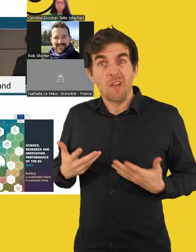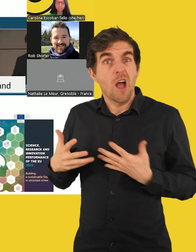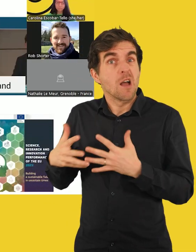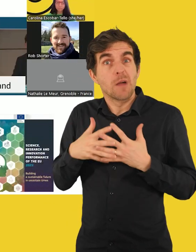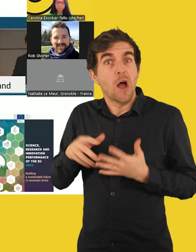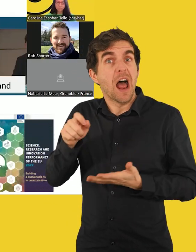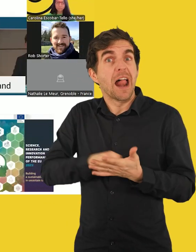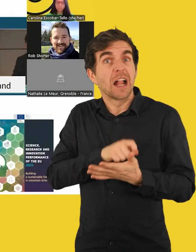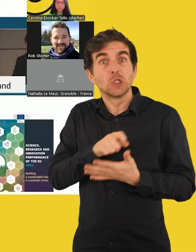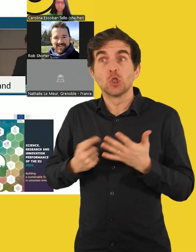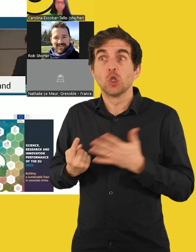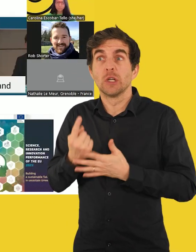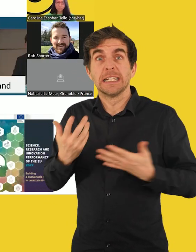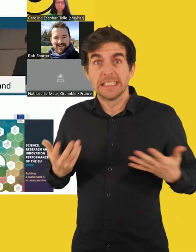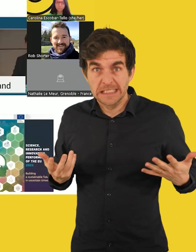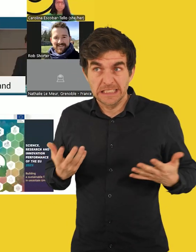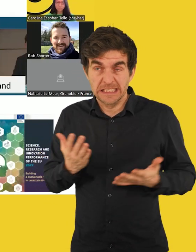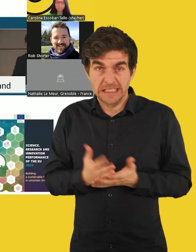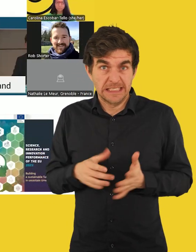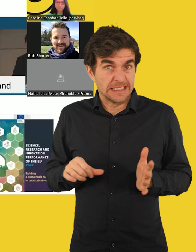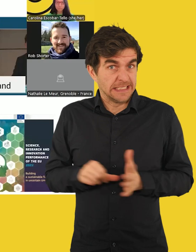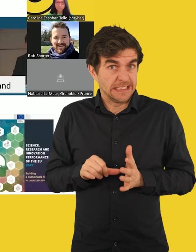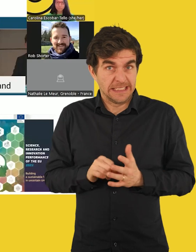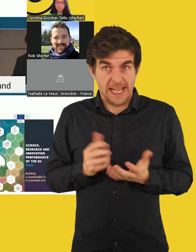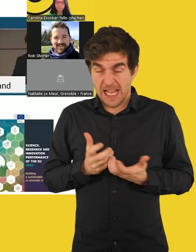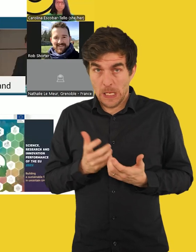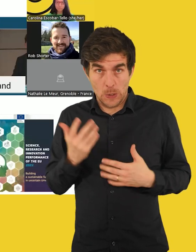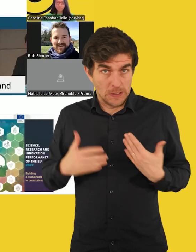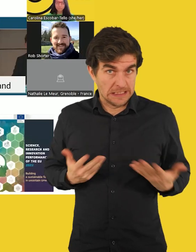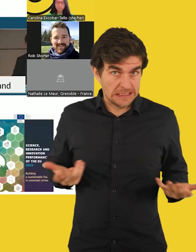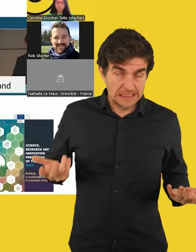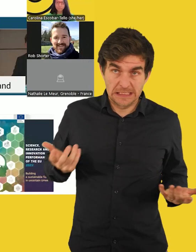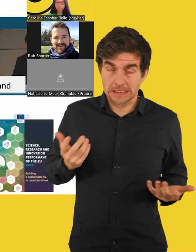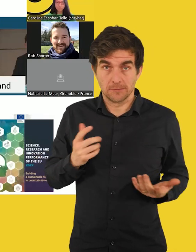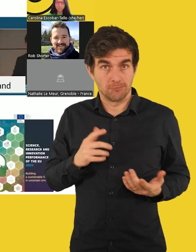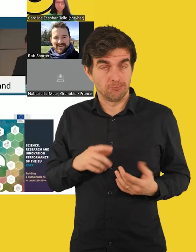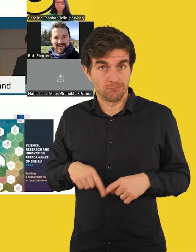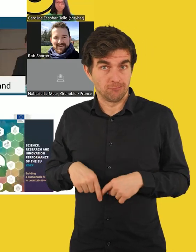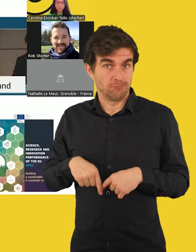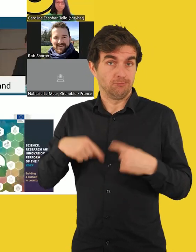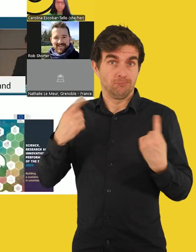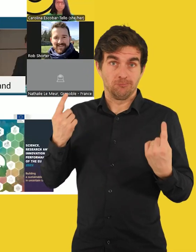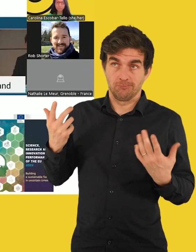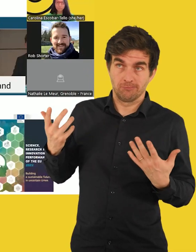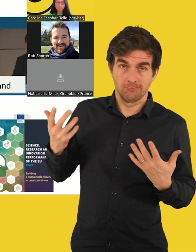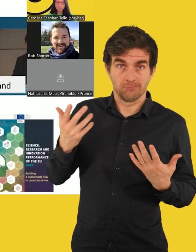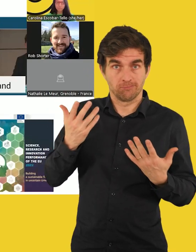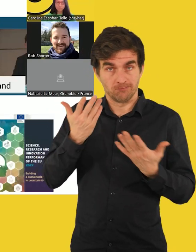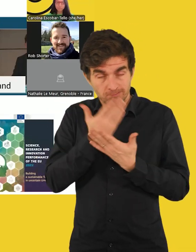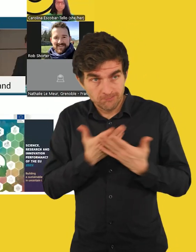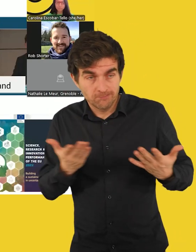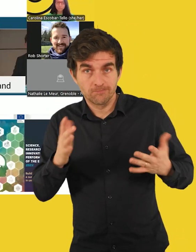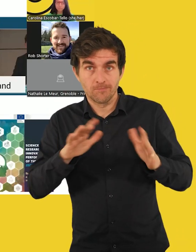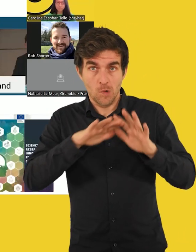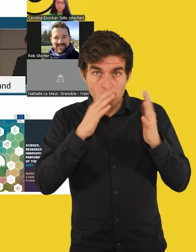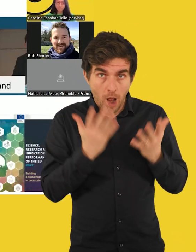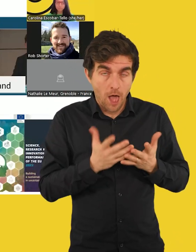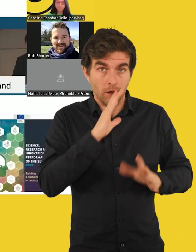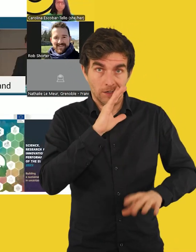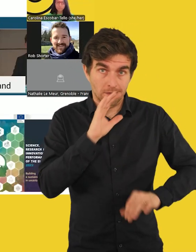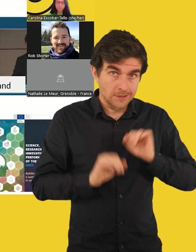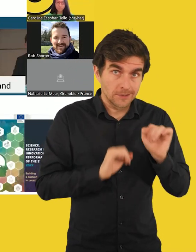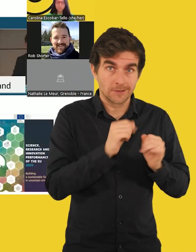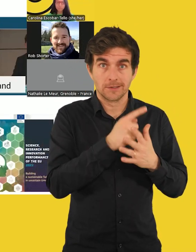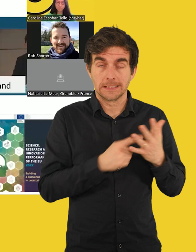US election. So these are challenging times for putting forward a very different narrative about inclusion, respect,